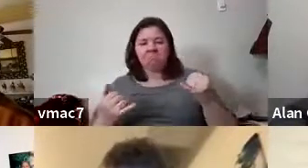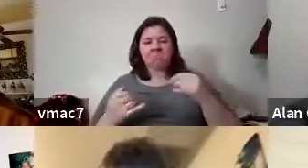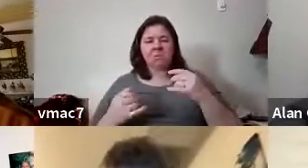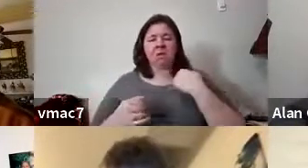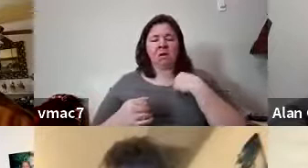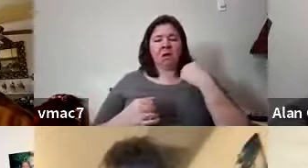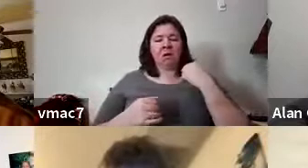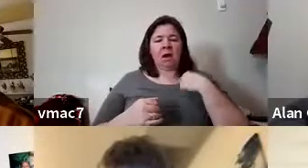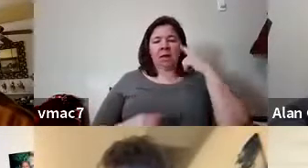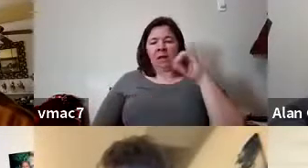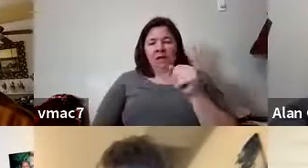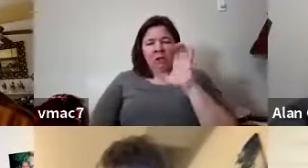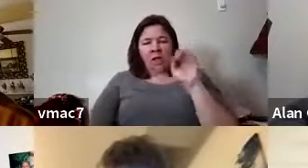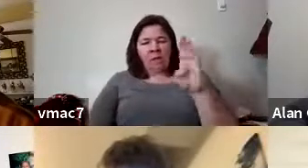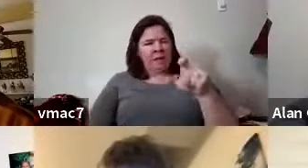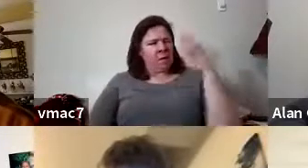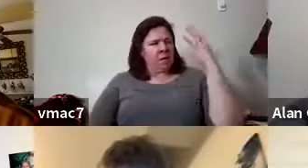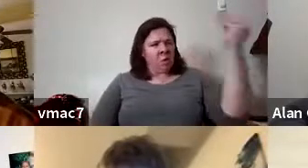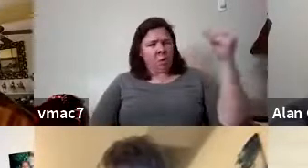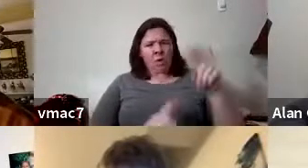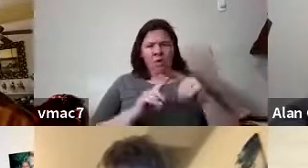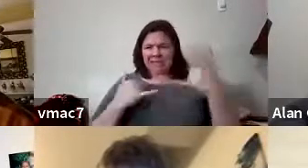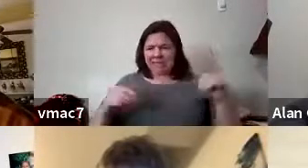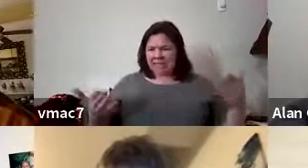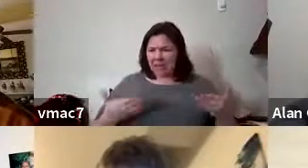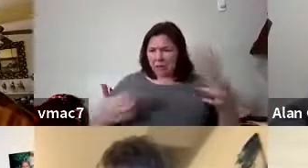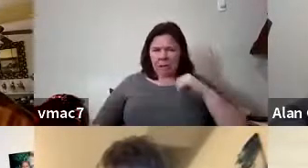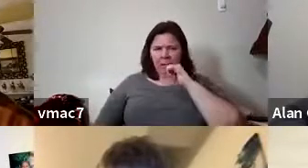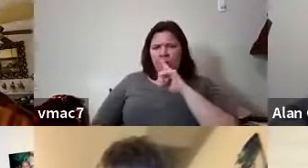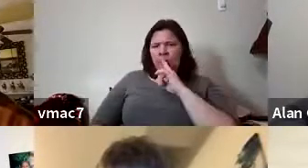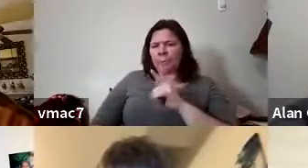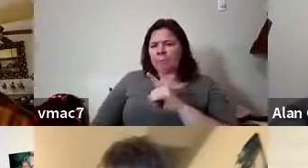think Jacob had to go. I'm not sure if you're still here, Jacob.